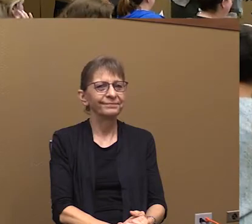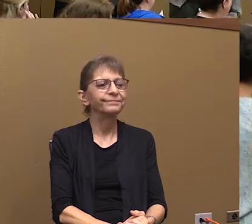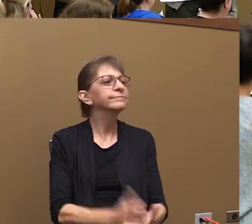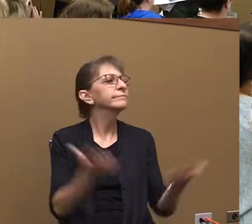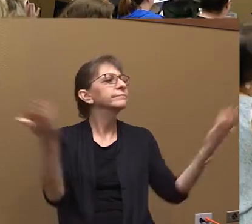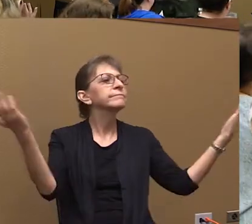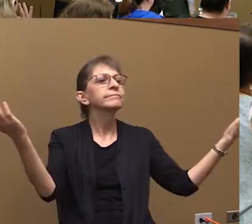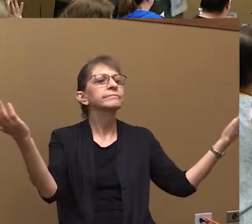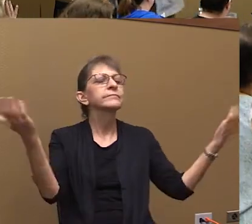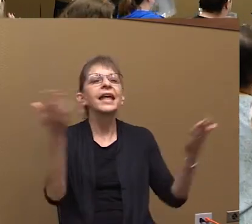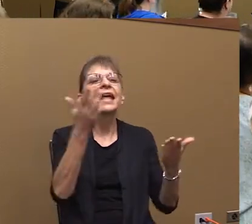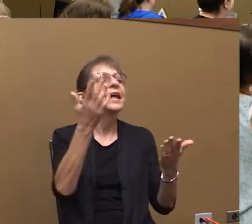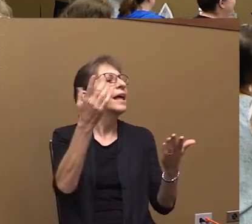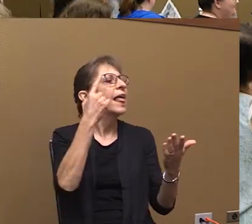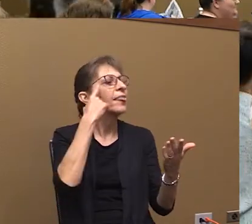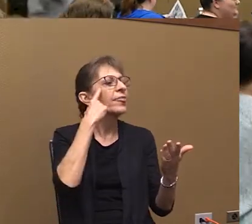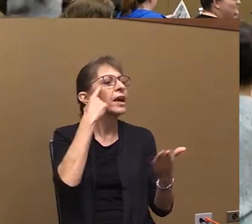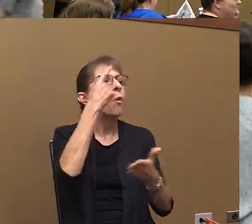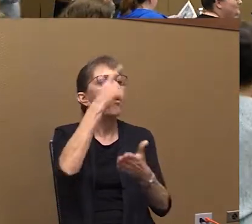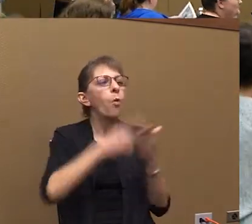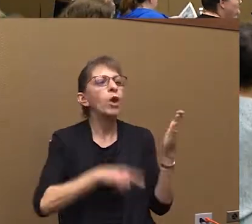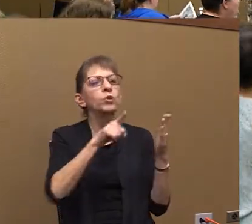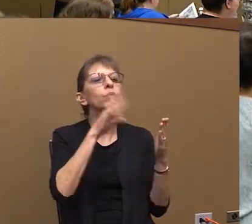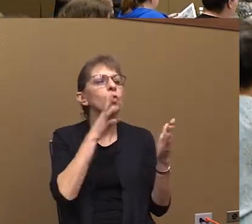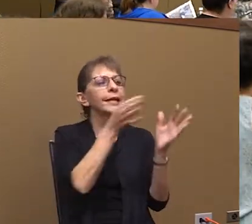There you go.